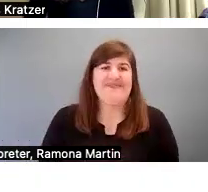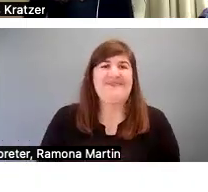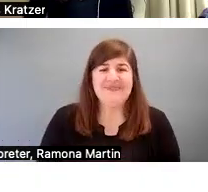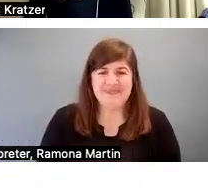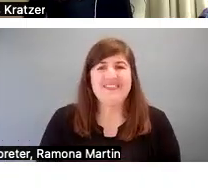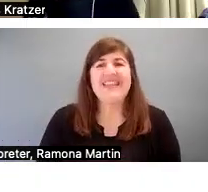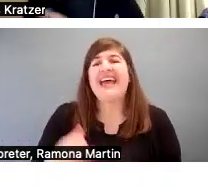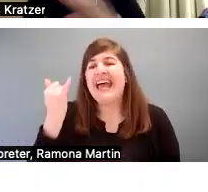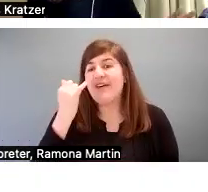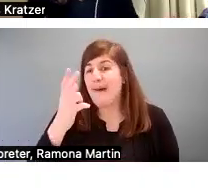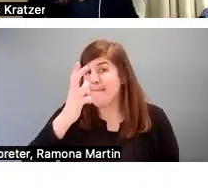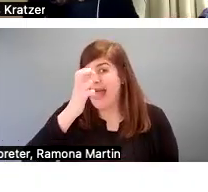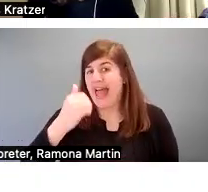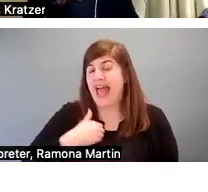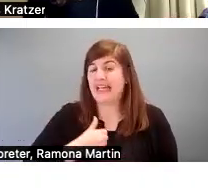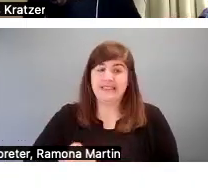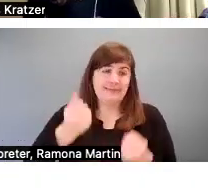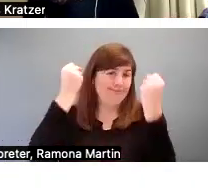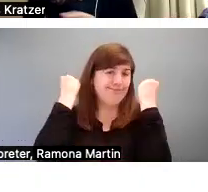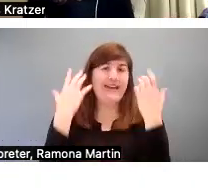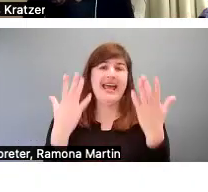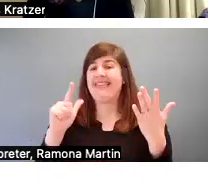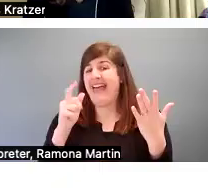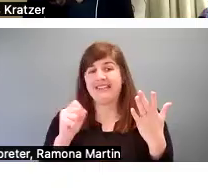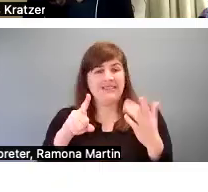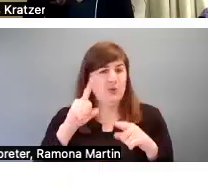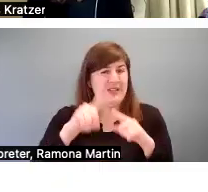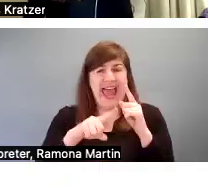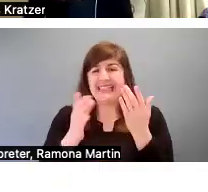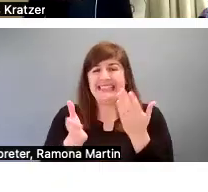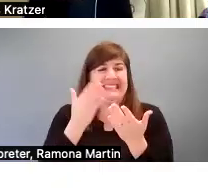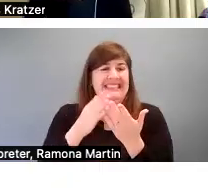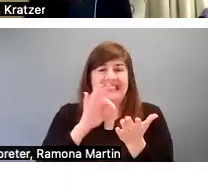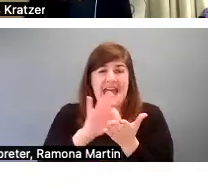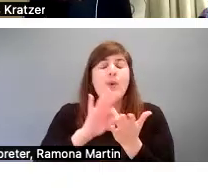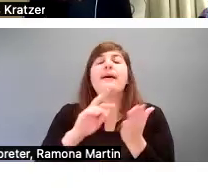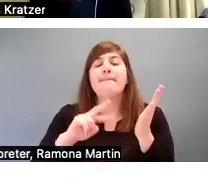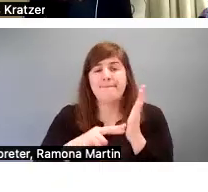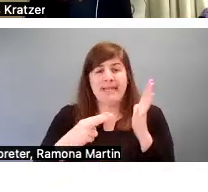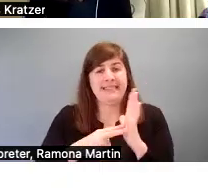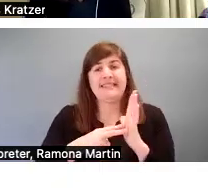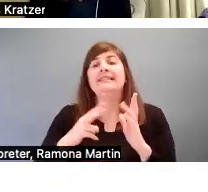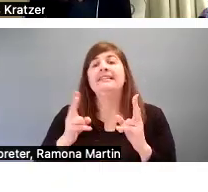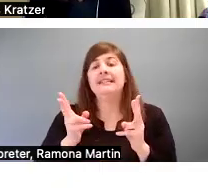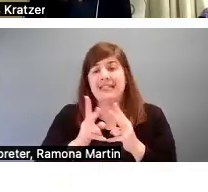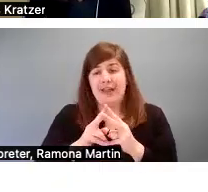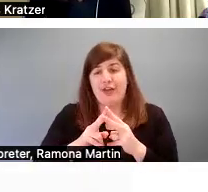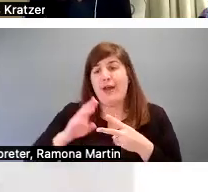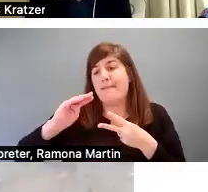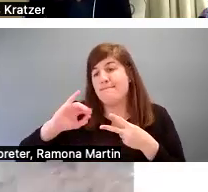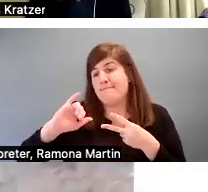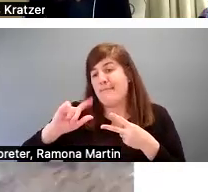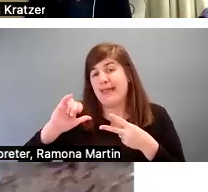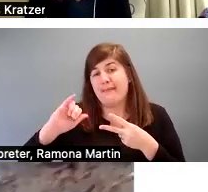If a bug has all the legs, more legs than you can easily count, it's probably either a millipede